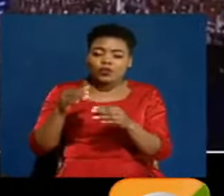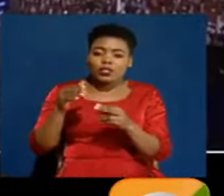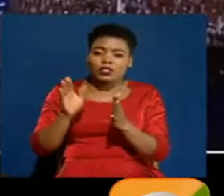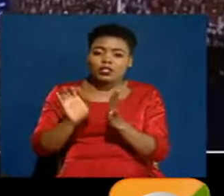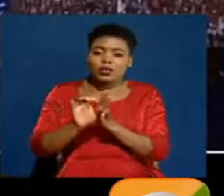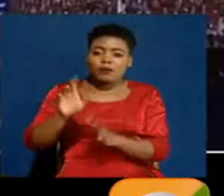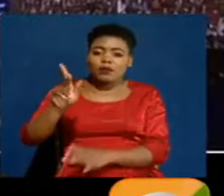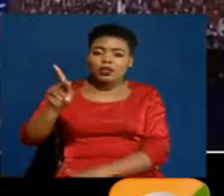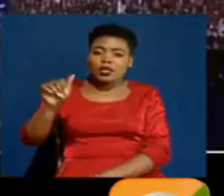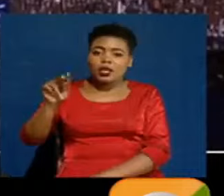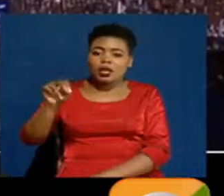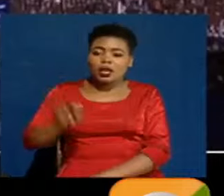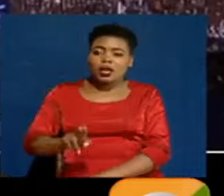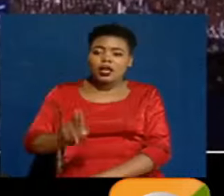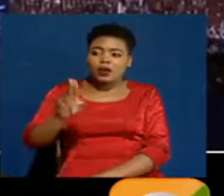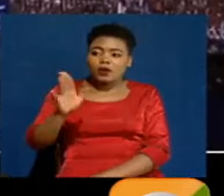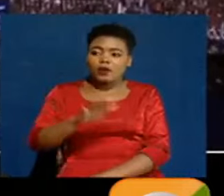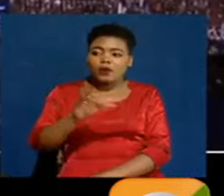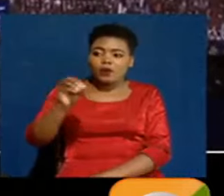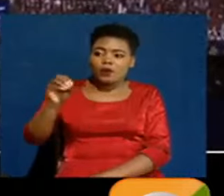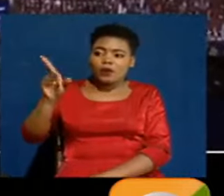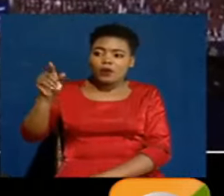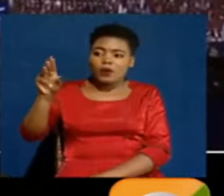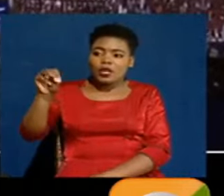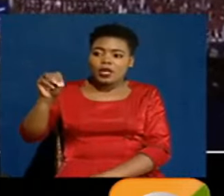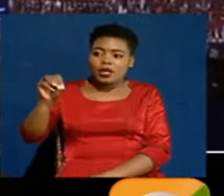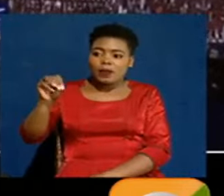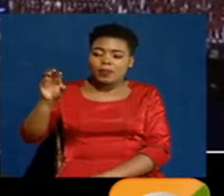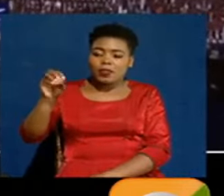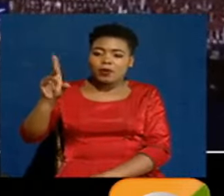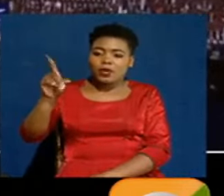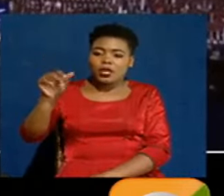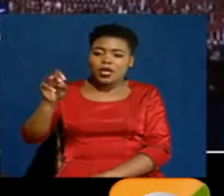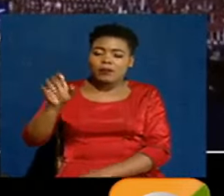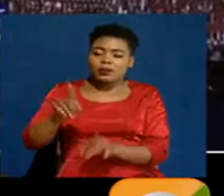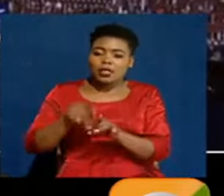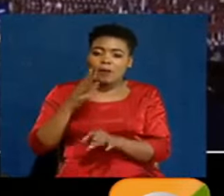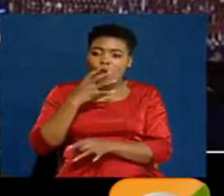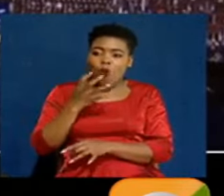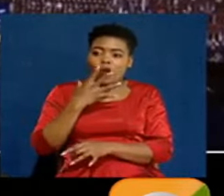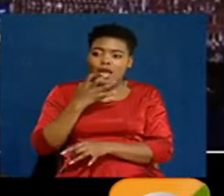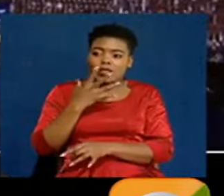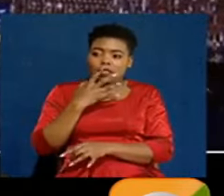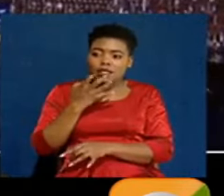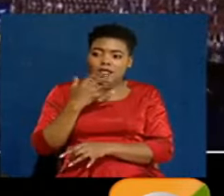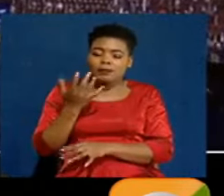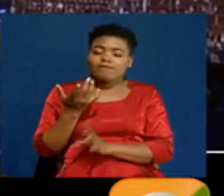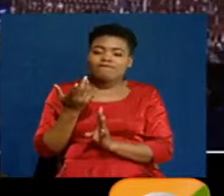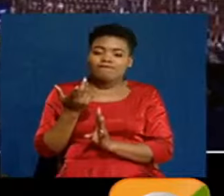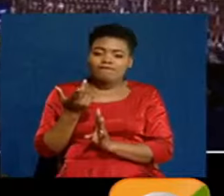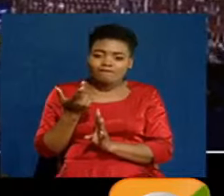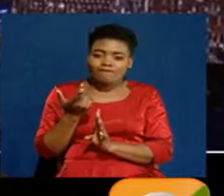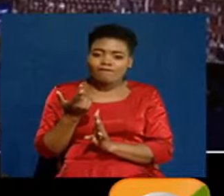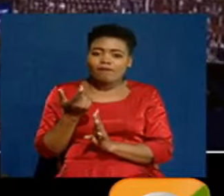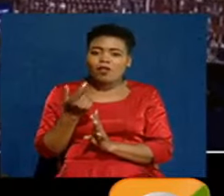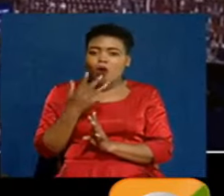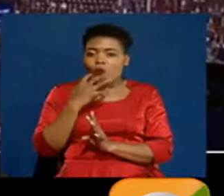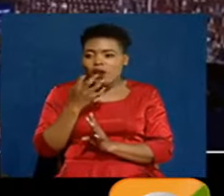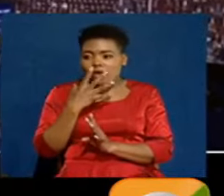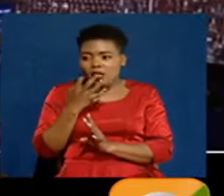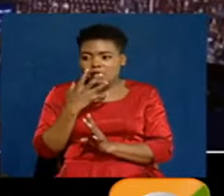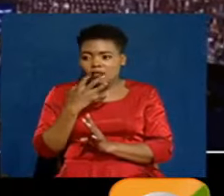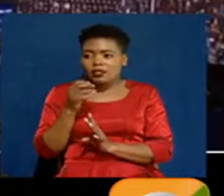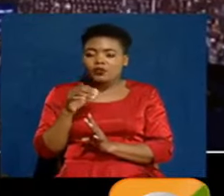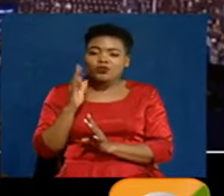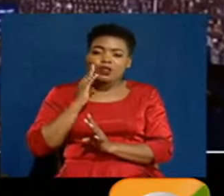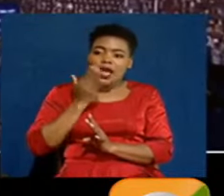fade away. ODM, which of course it's orange. Orange was an orange, not orange